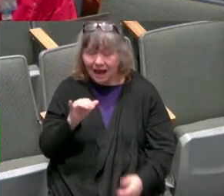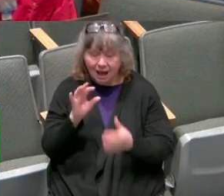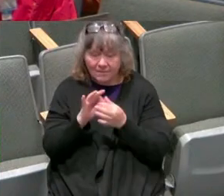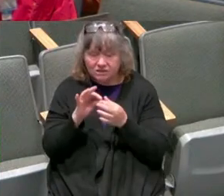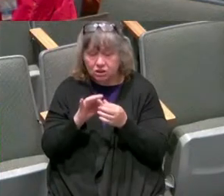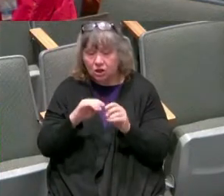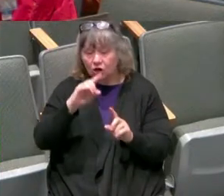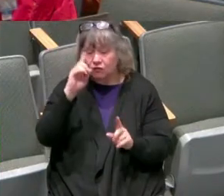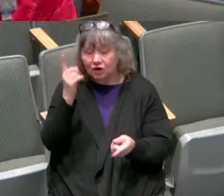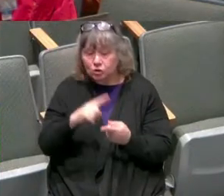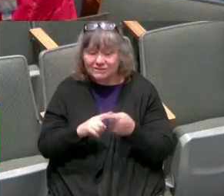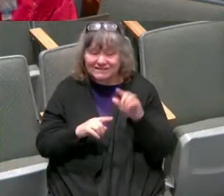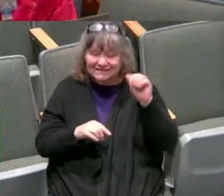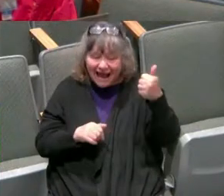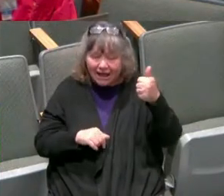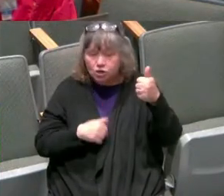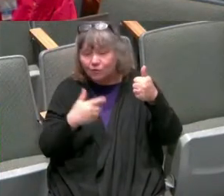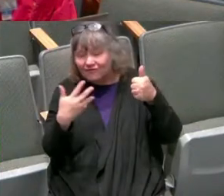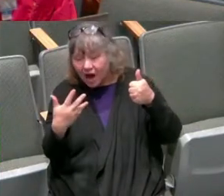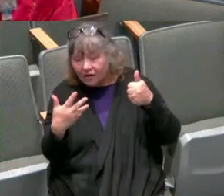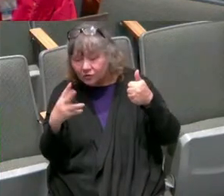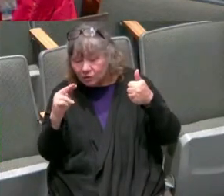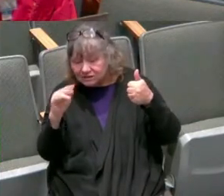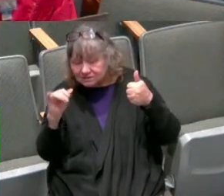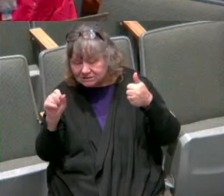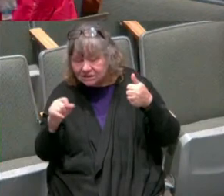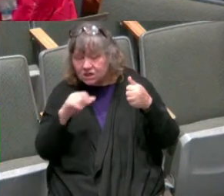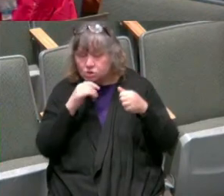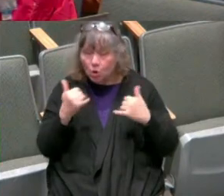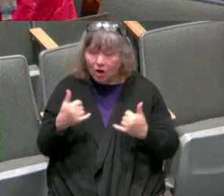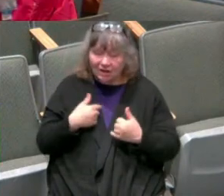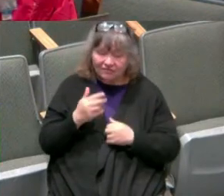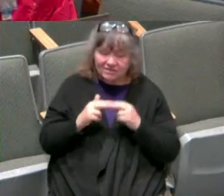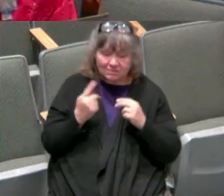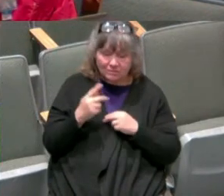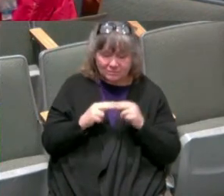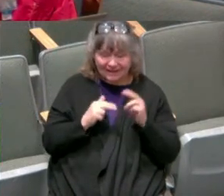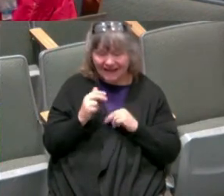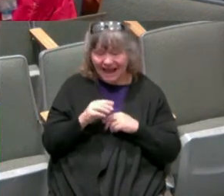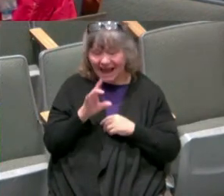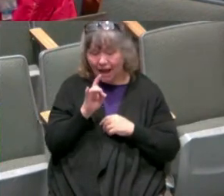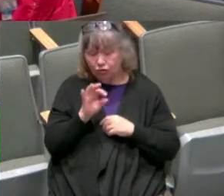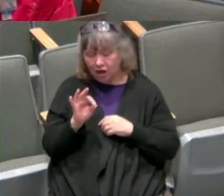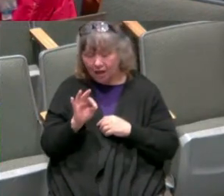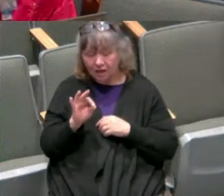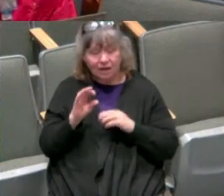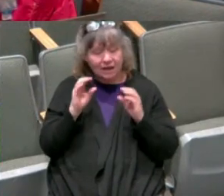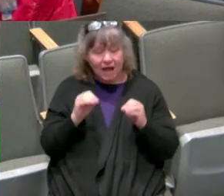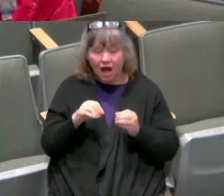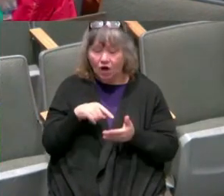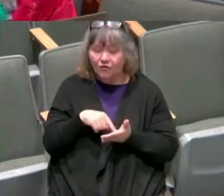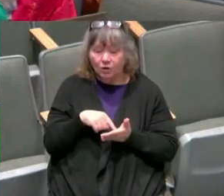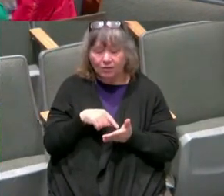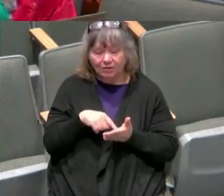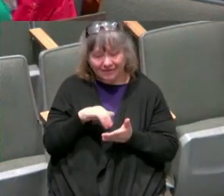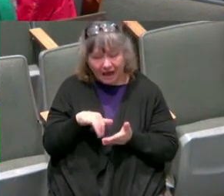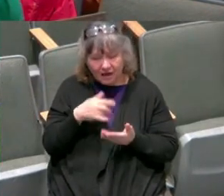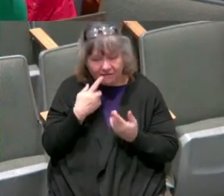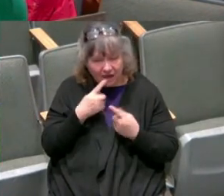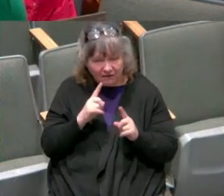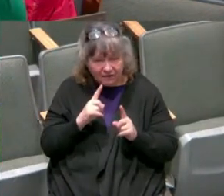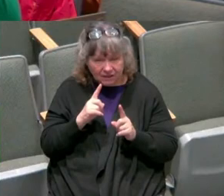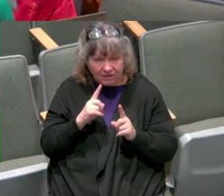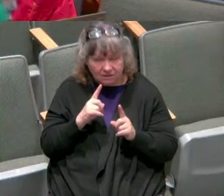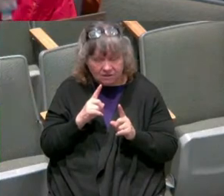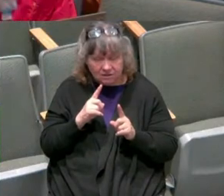that it reduces the threshold from 10 units to five units So currently if someone's building eight or nine units none of them are affordable that effectively